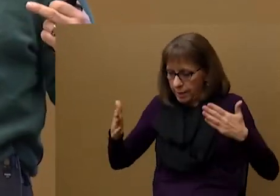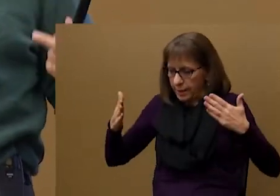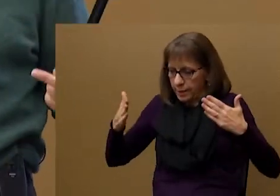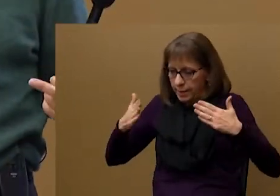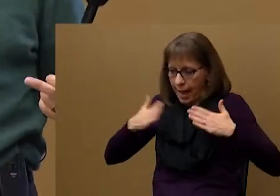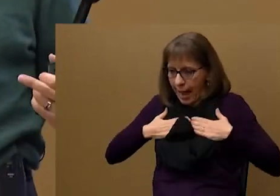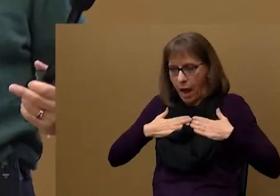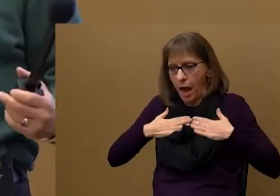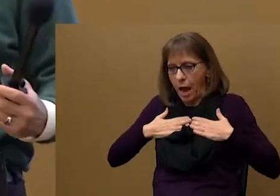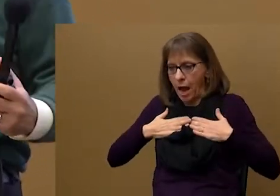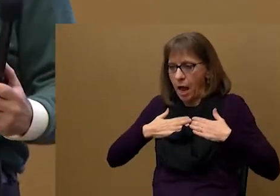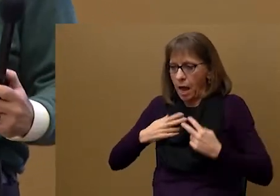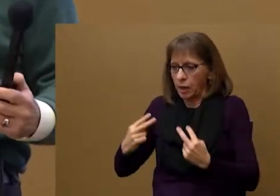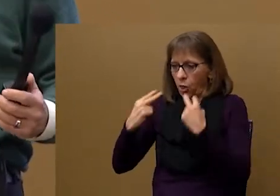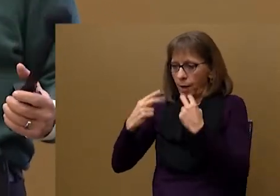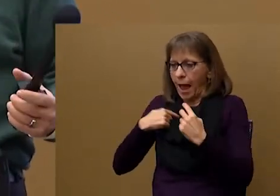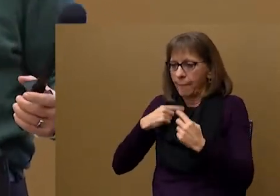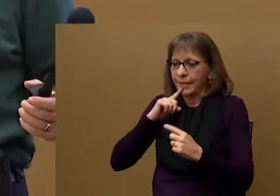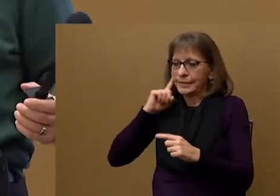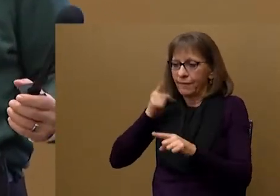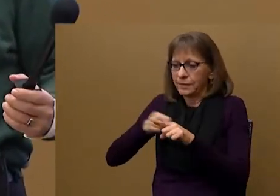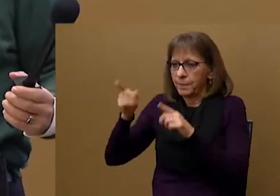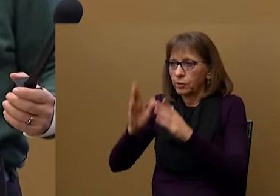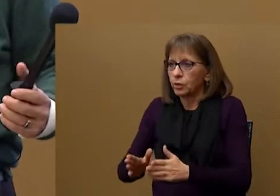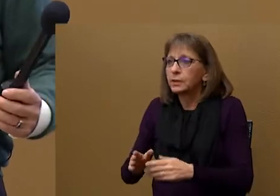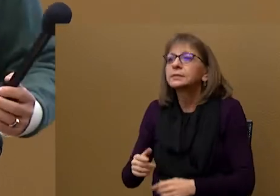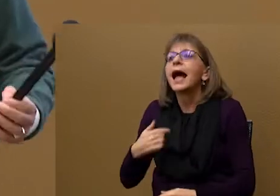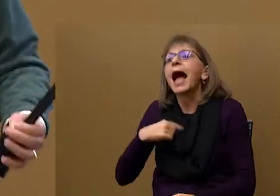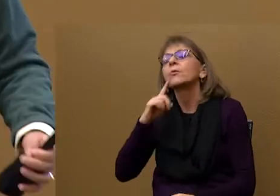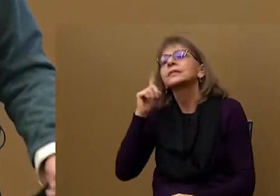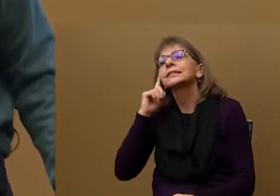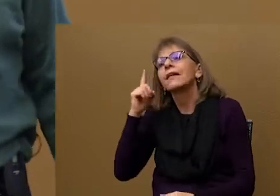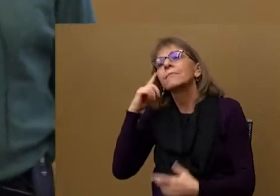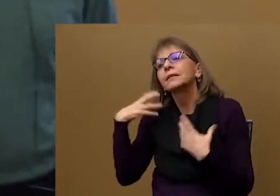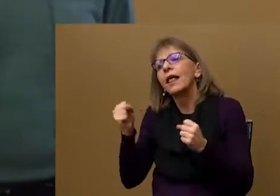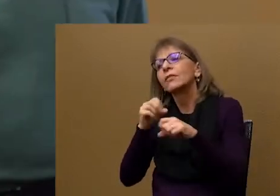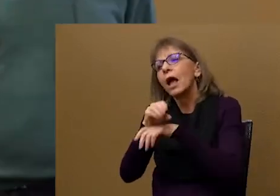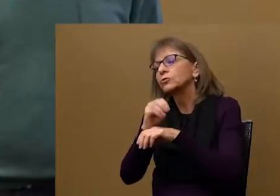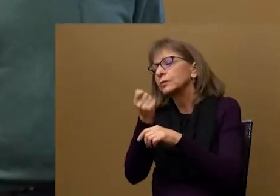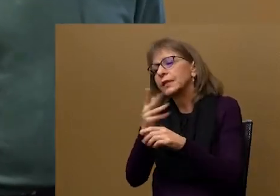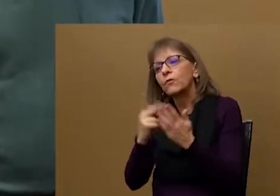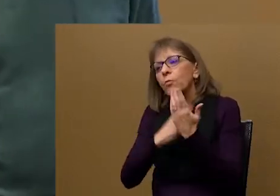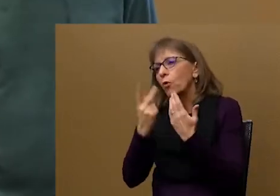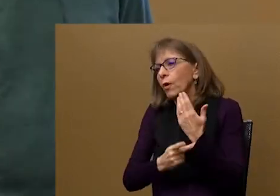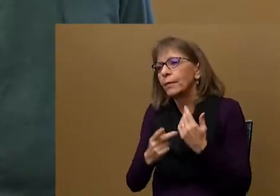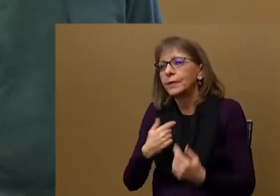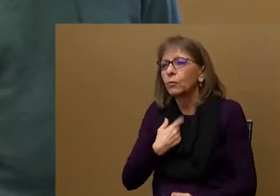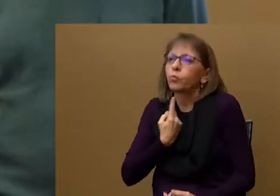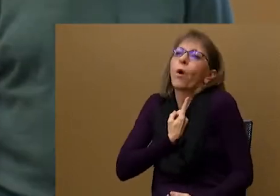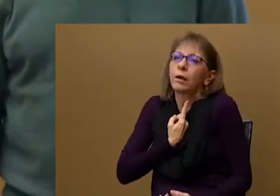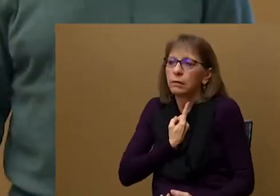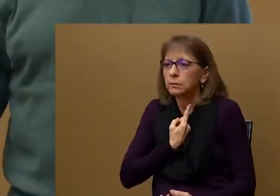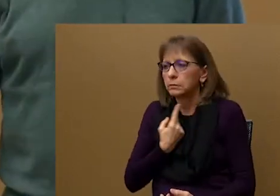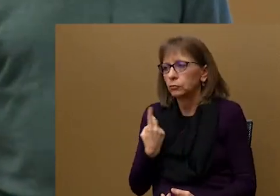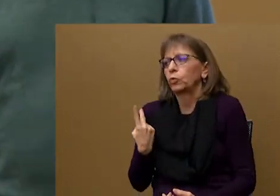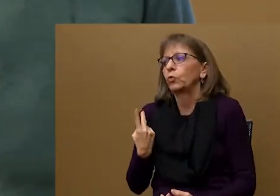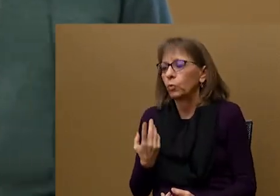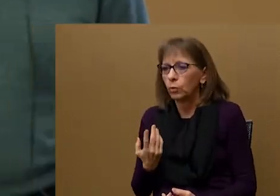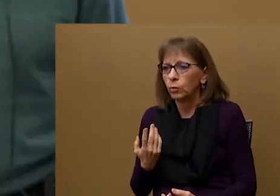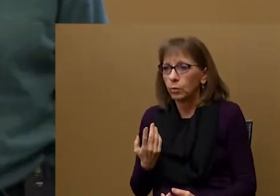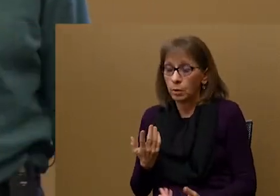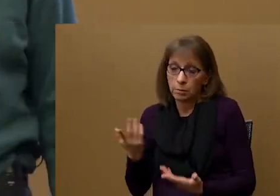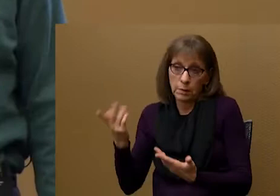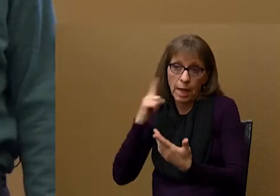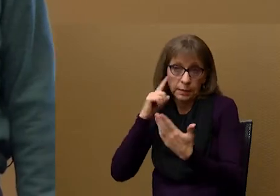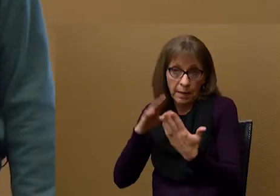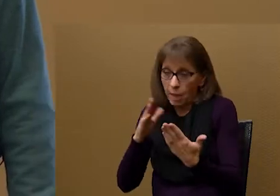you're expected, if you're the deaf specialist, I was a deaf mental health counselor in several programs. I'm the only one or